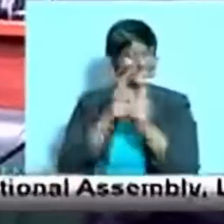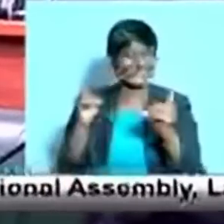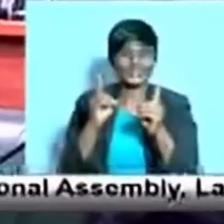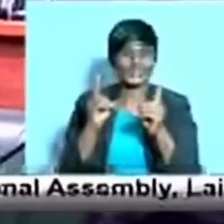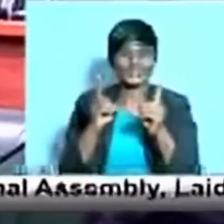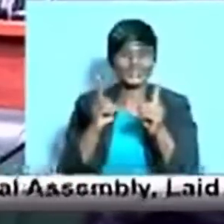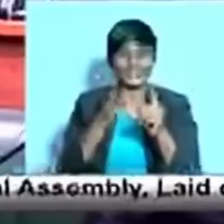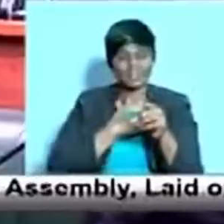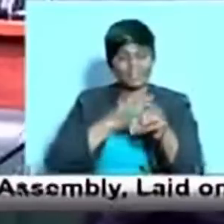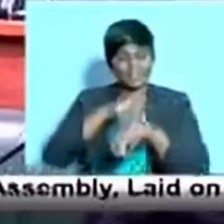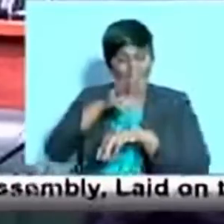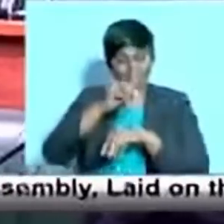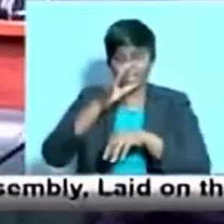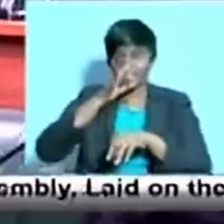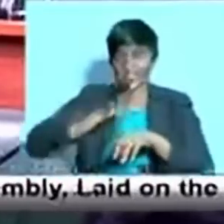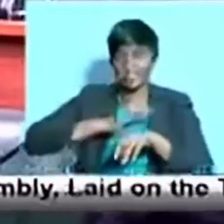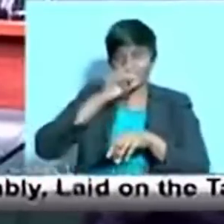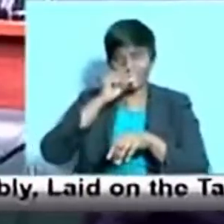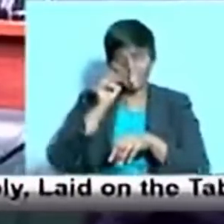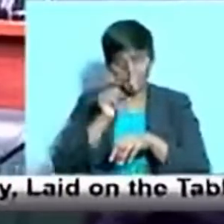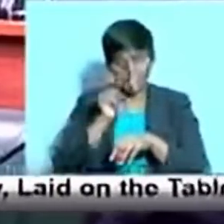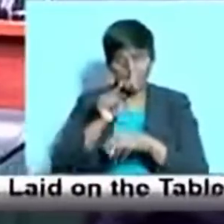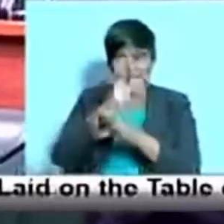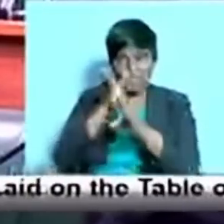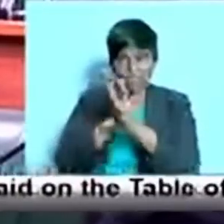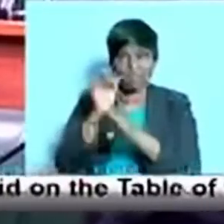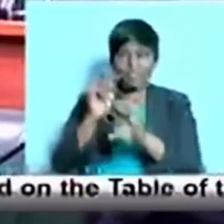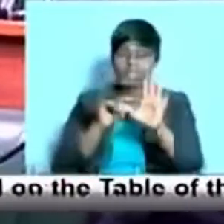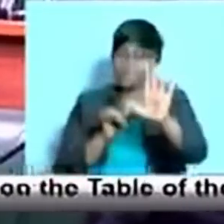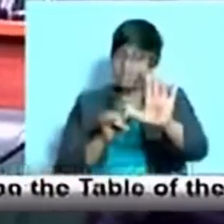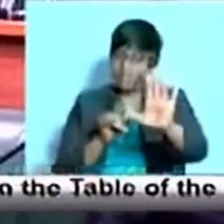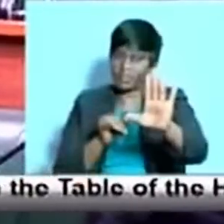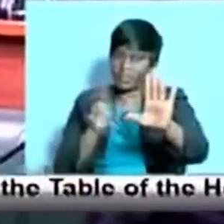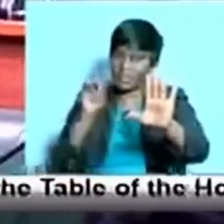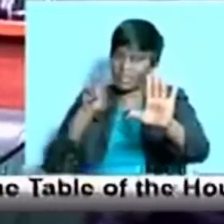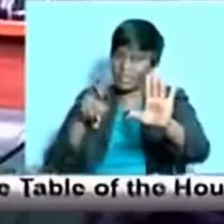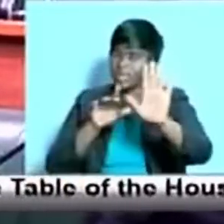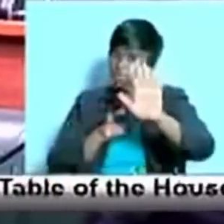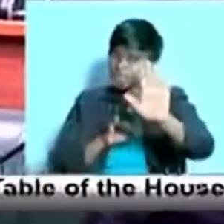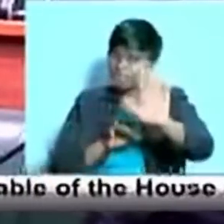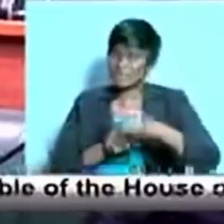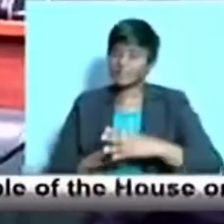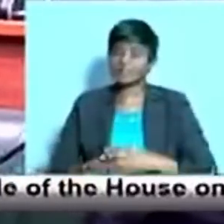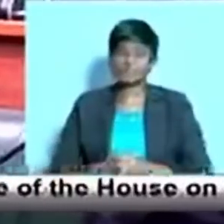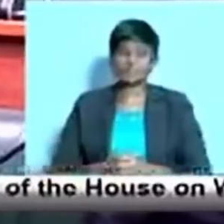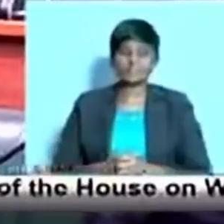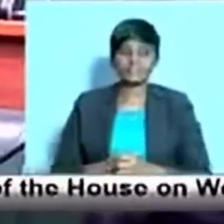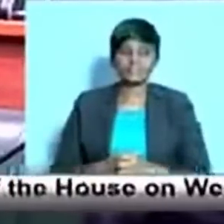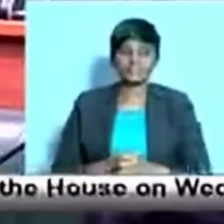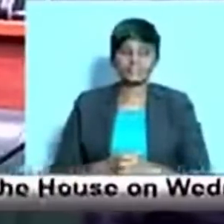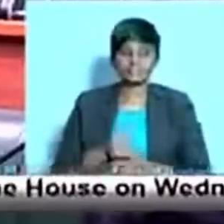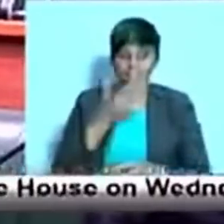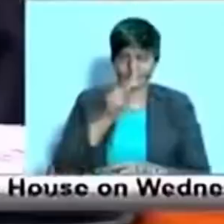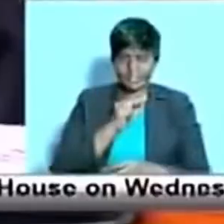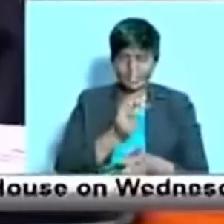My advice, Madam Speaker, to the IPU Honorable Zambia. Member, please let's